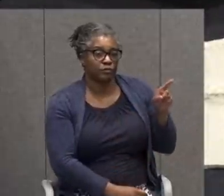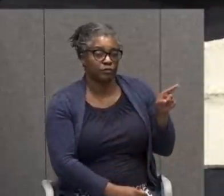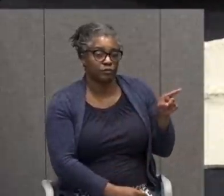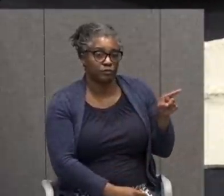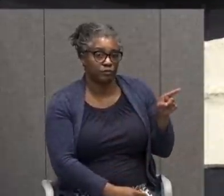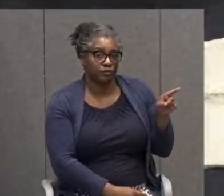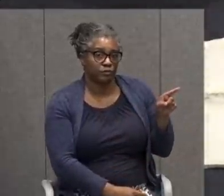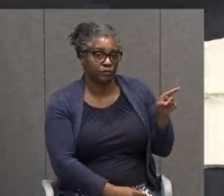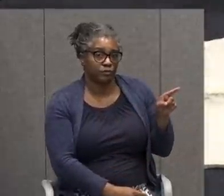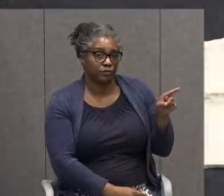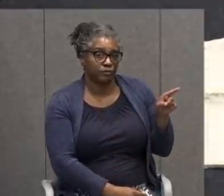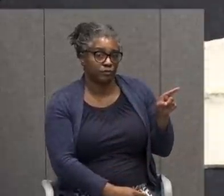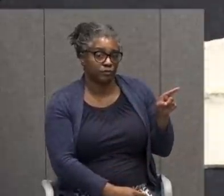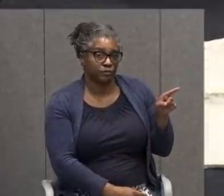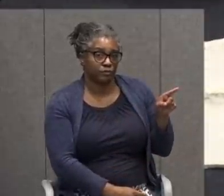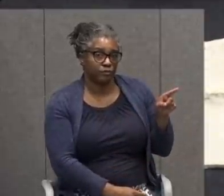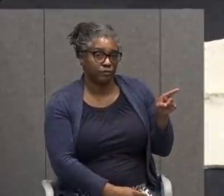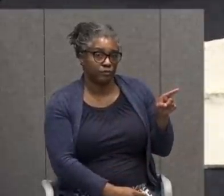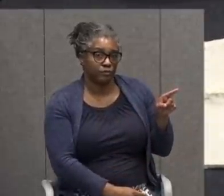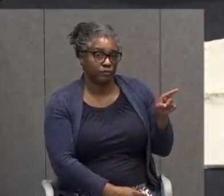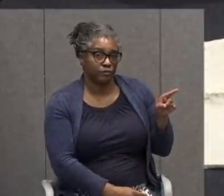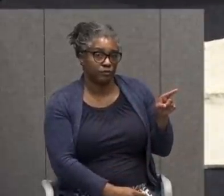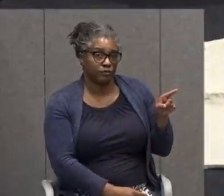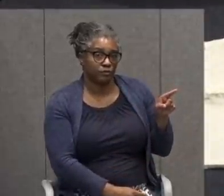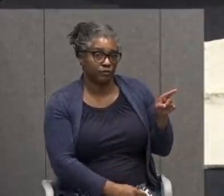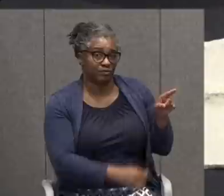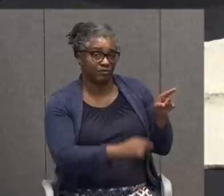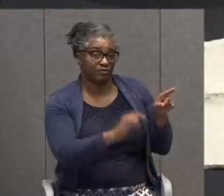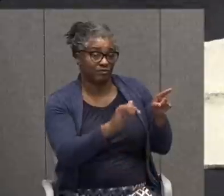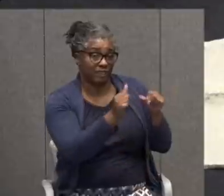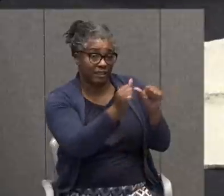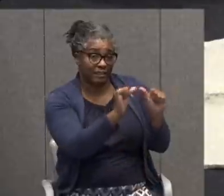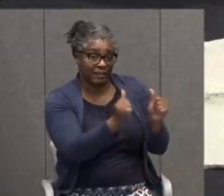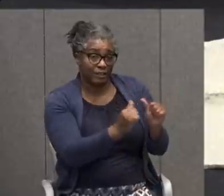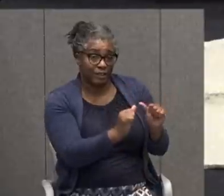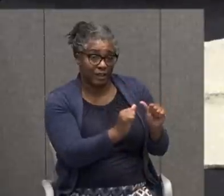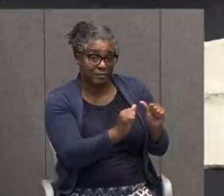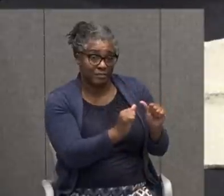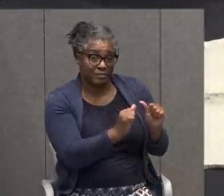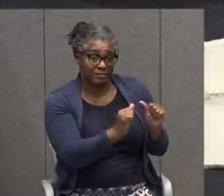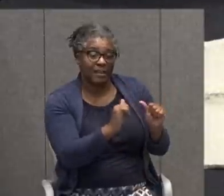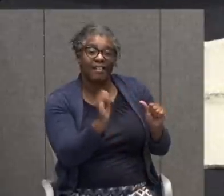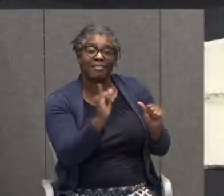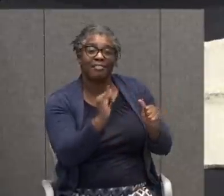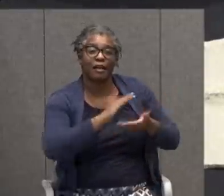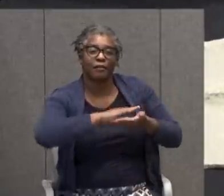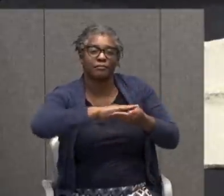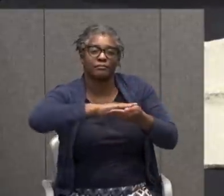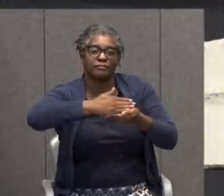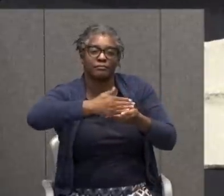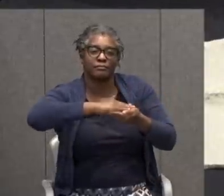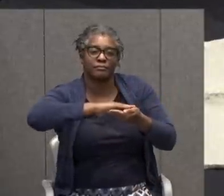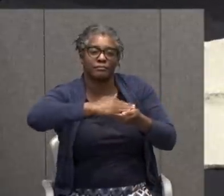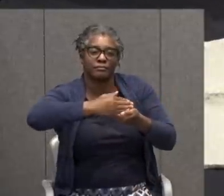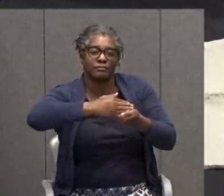is actually, it has the shape of a clam shell. Wow. And so